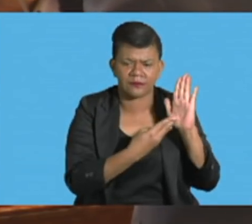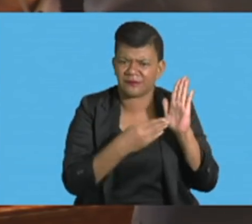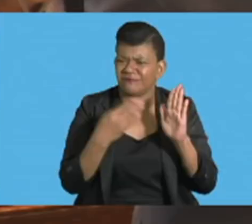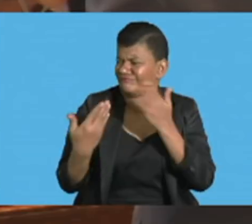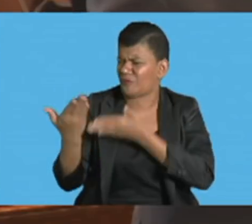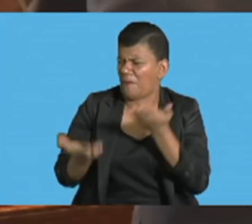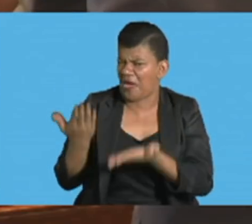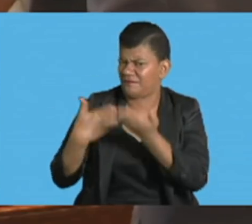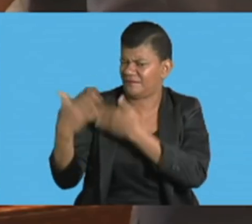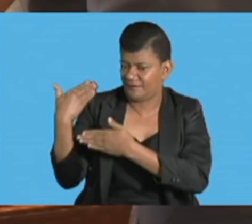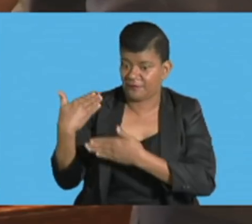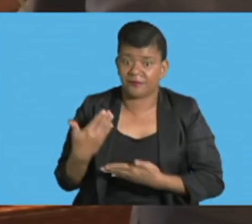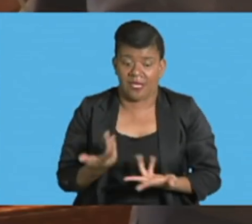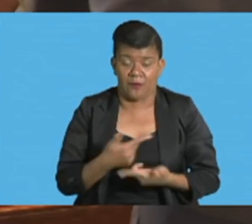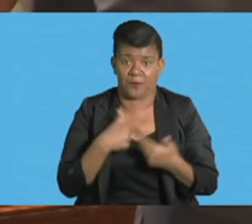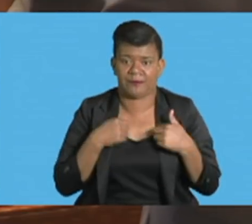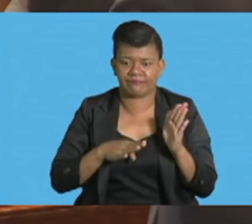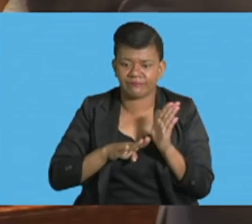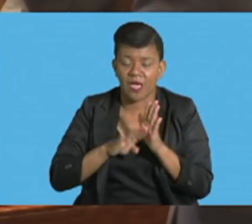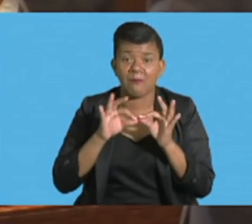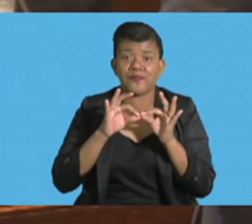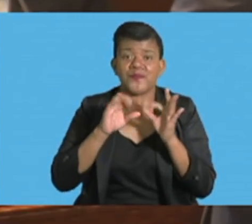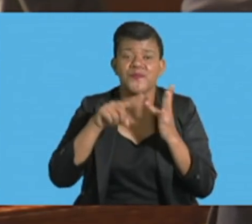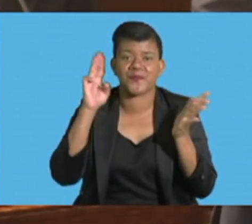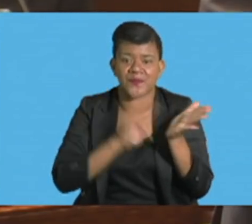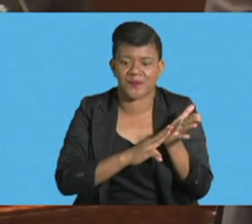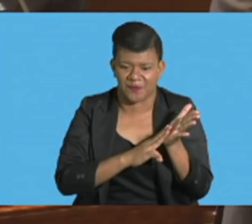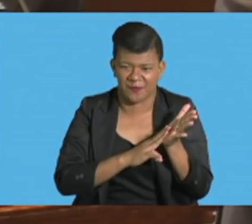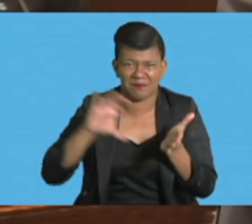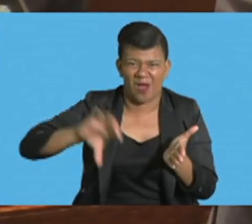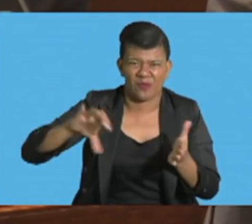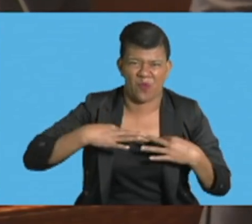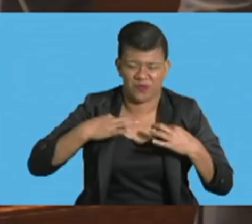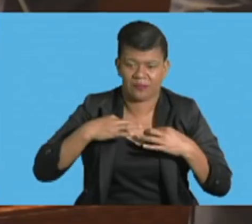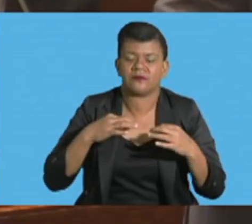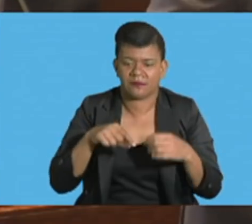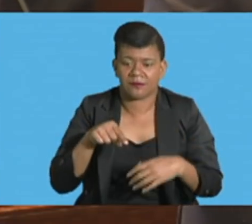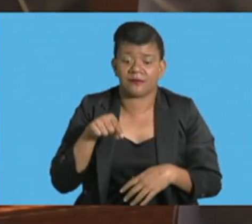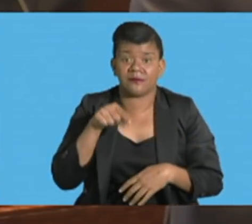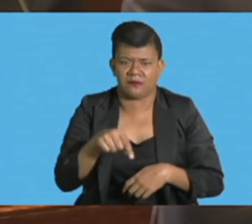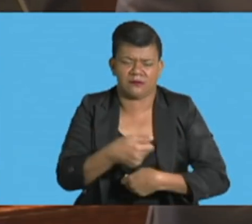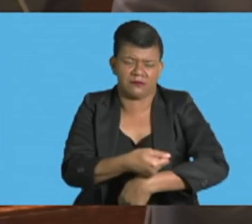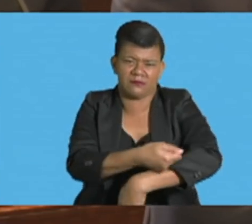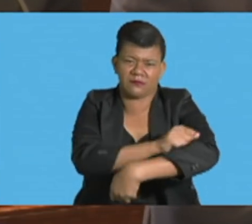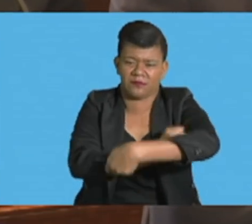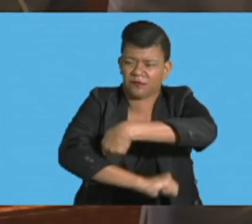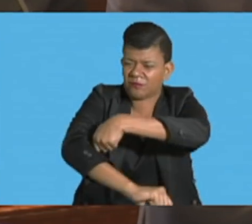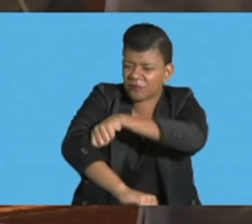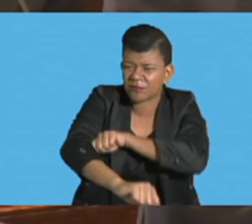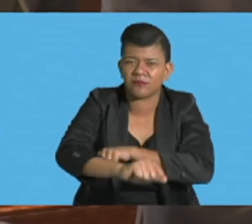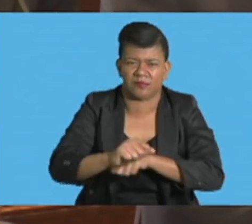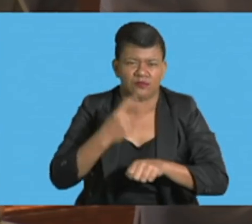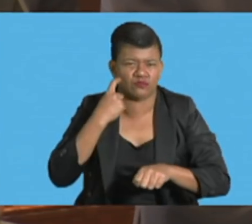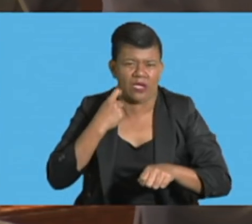charted this decade of growth, our boom is attributed to a much greater effort. Indeed, it has truly been a team